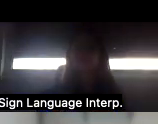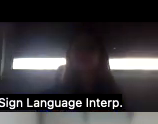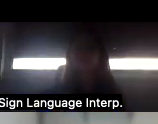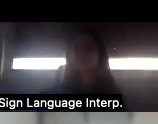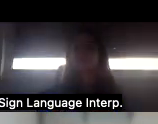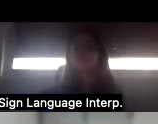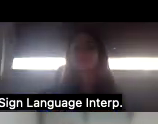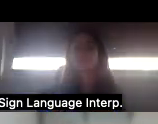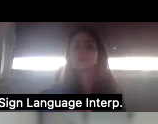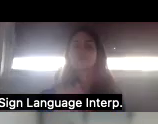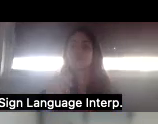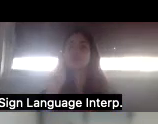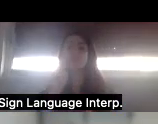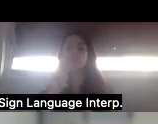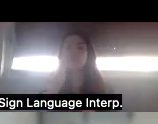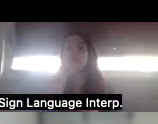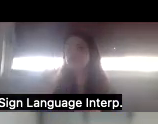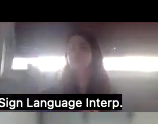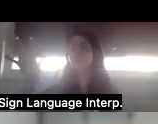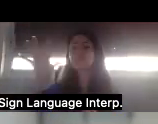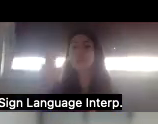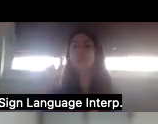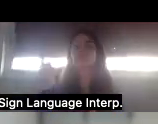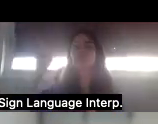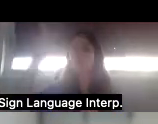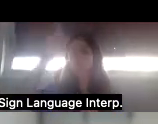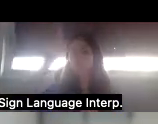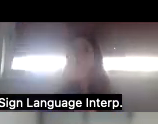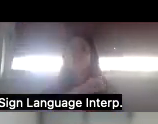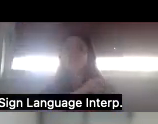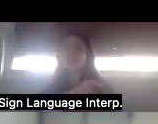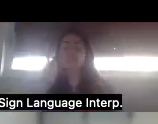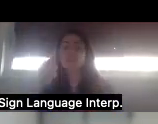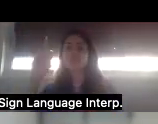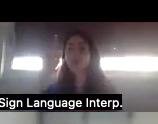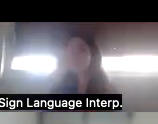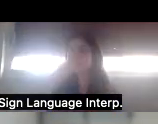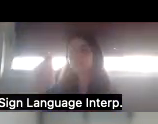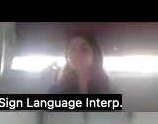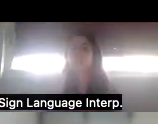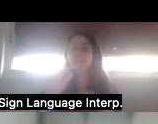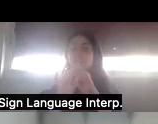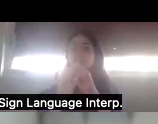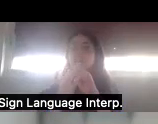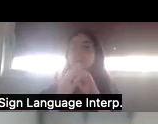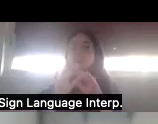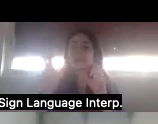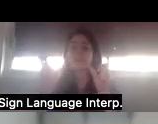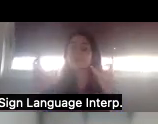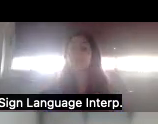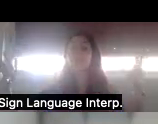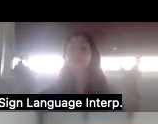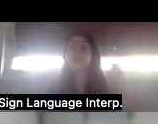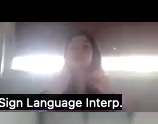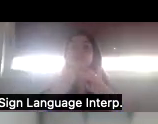an important portion of what we can call coverage in social protection comes through generic safety nets. The problem with this is